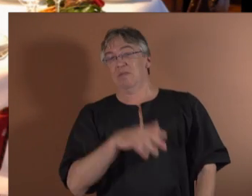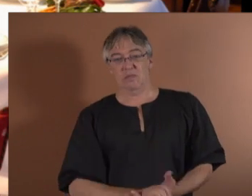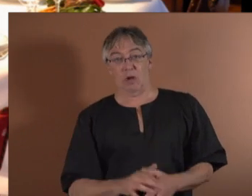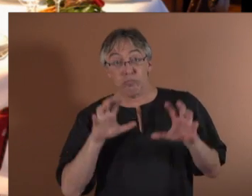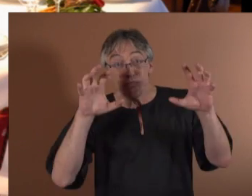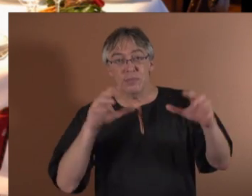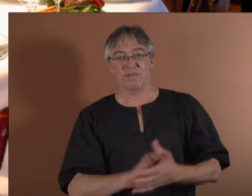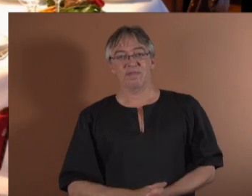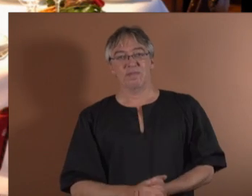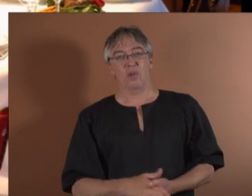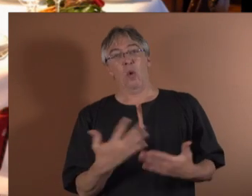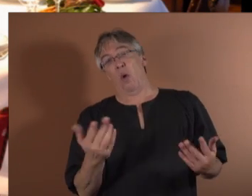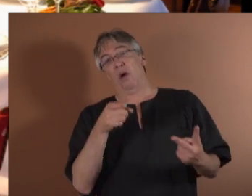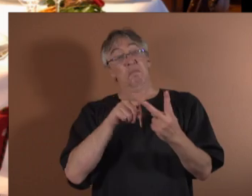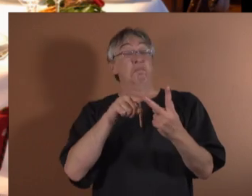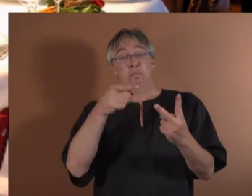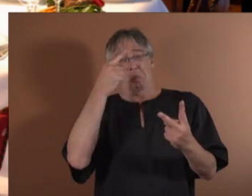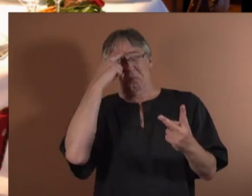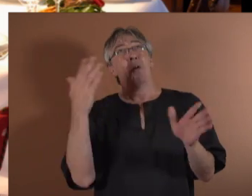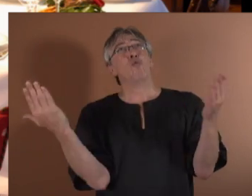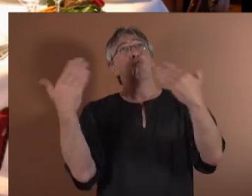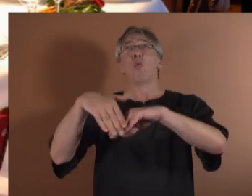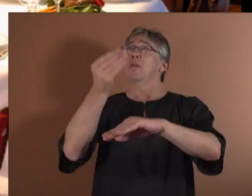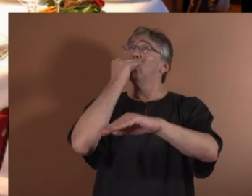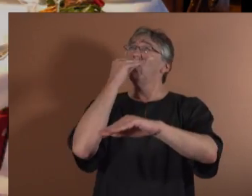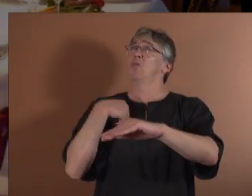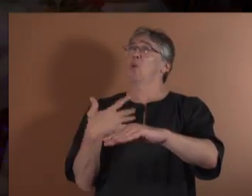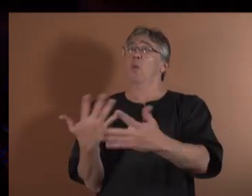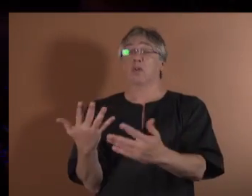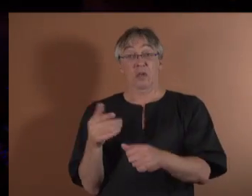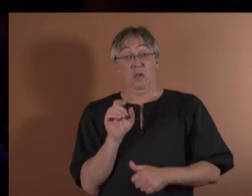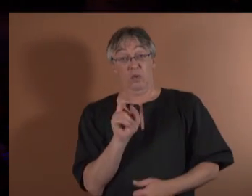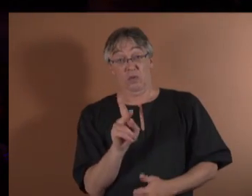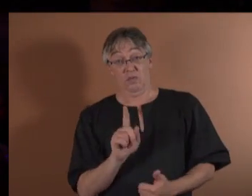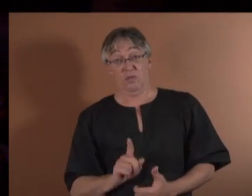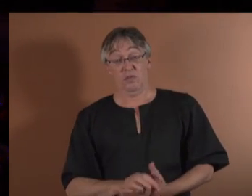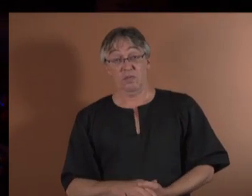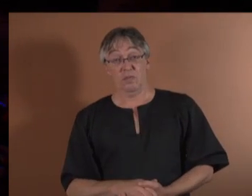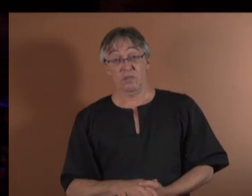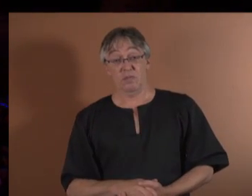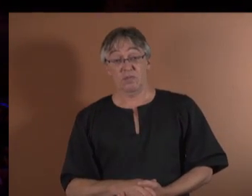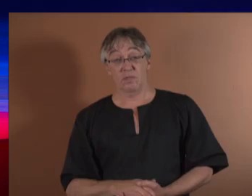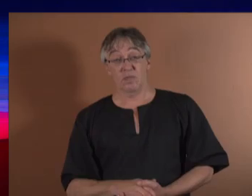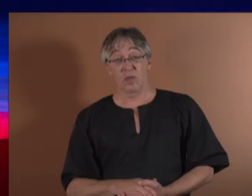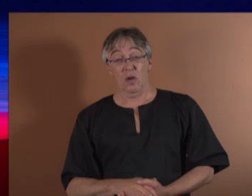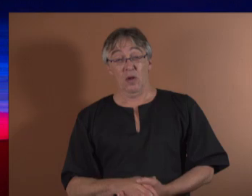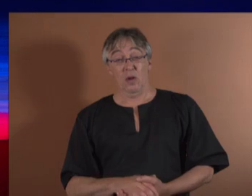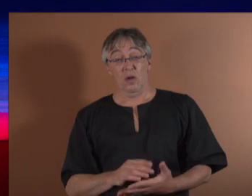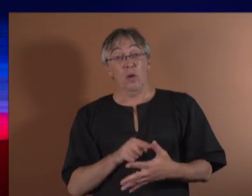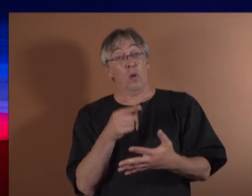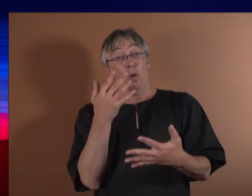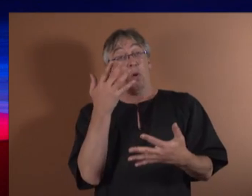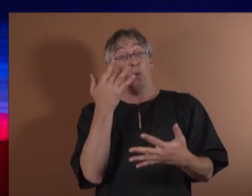about dinner, going out. Now, what would cause you to think about anything about those situations,